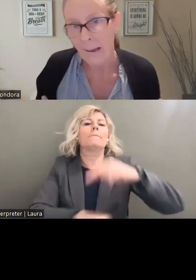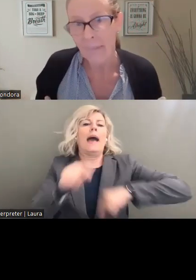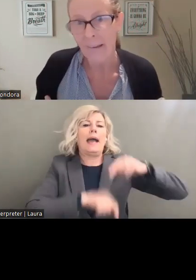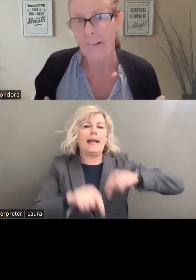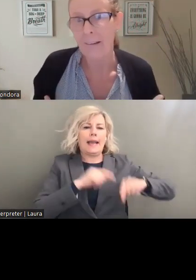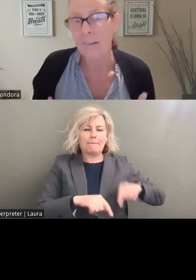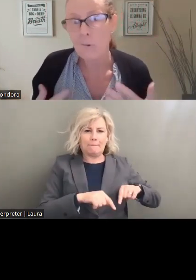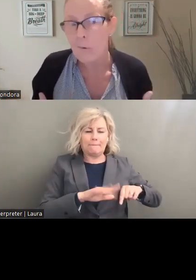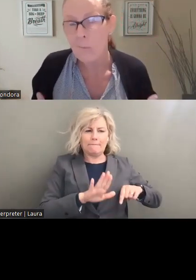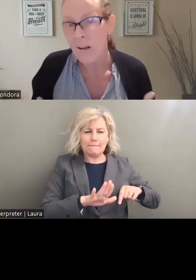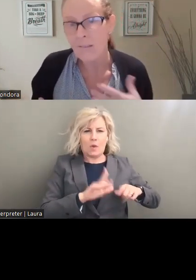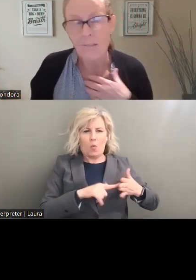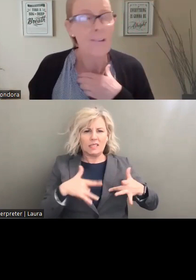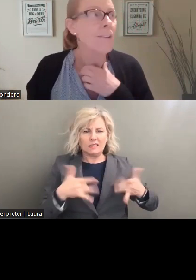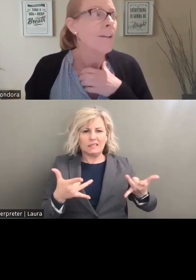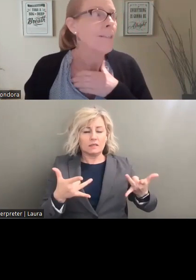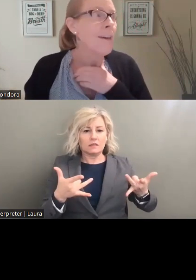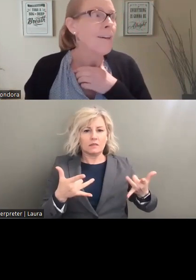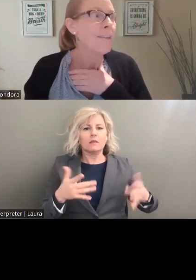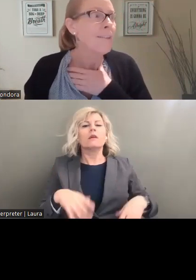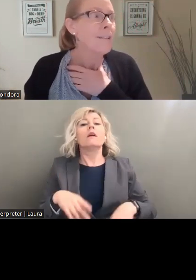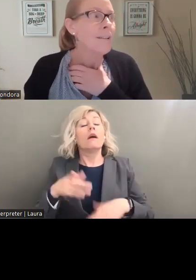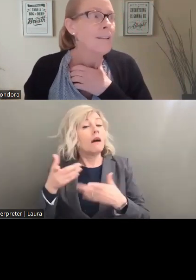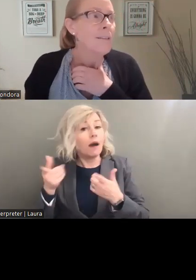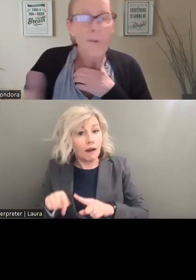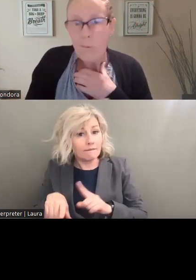what's going on there. And the truth was that